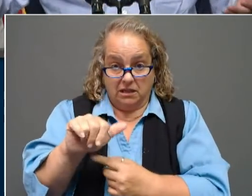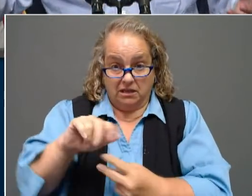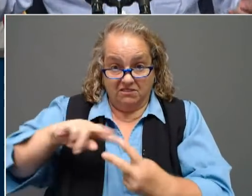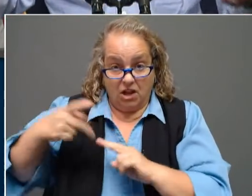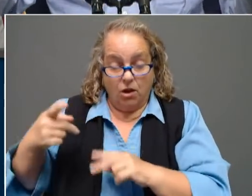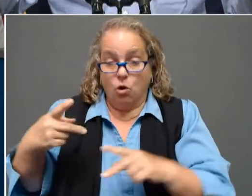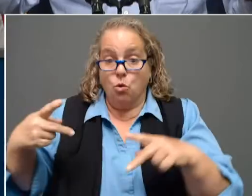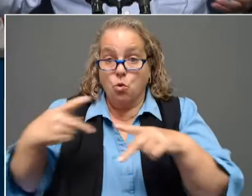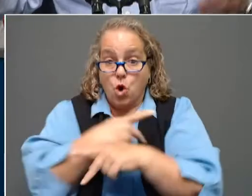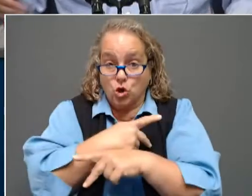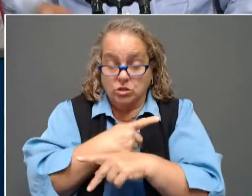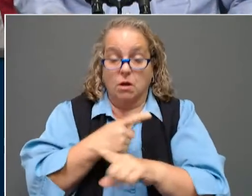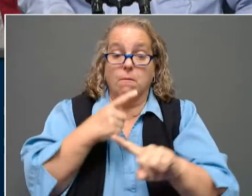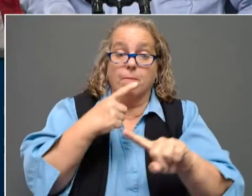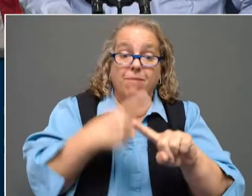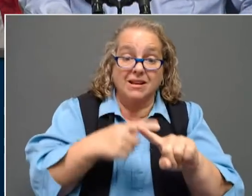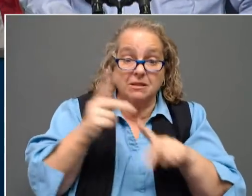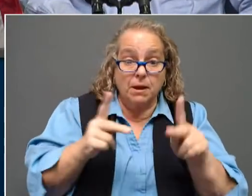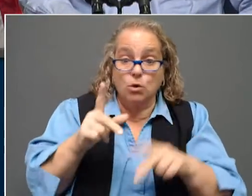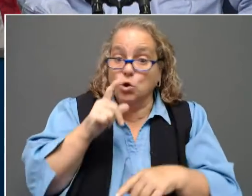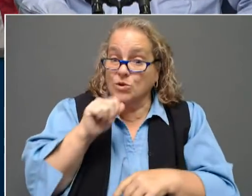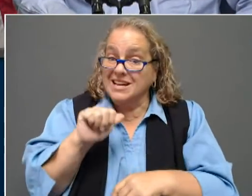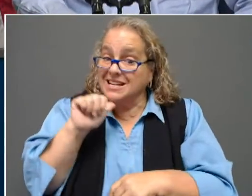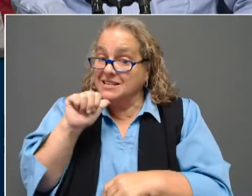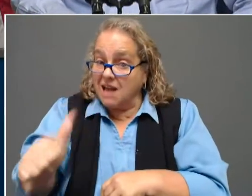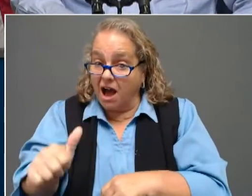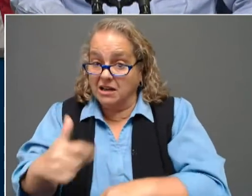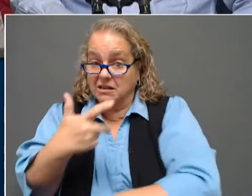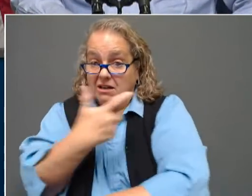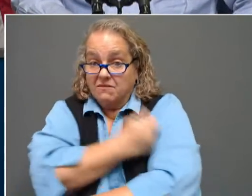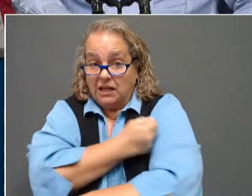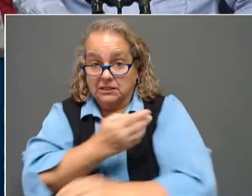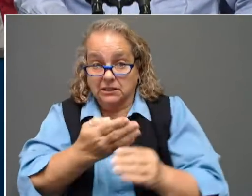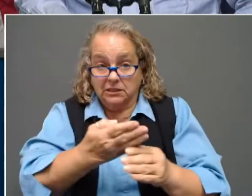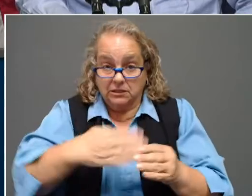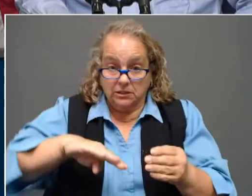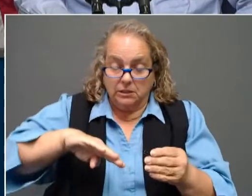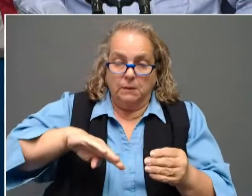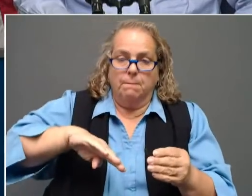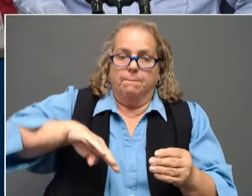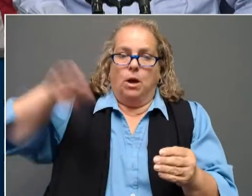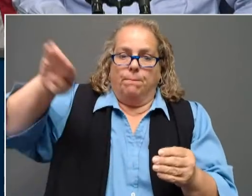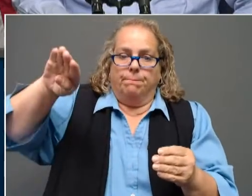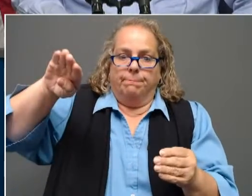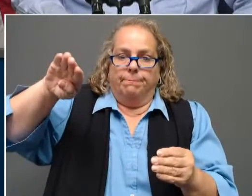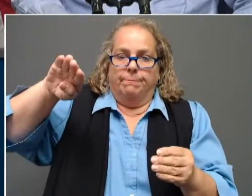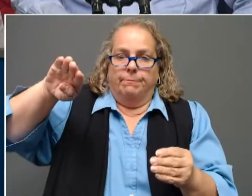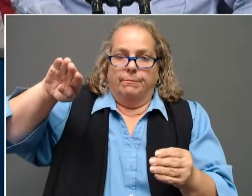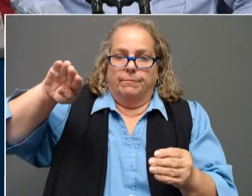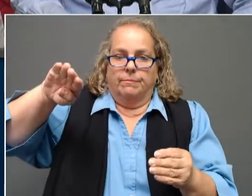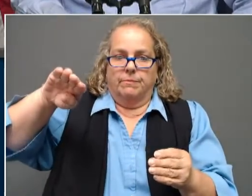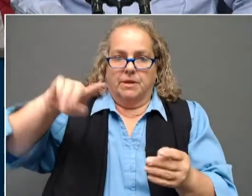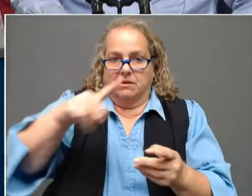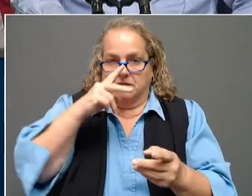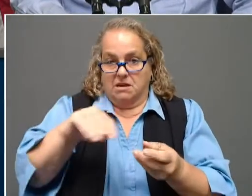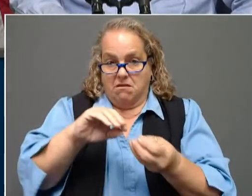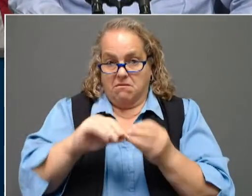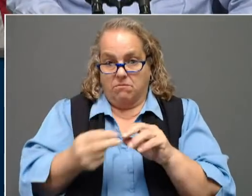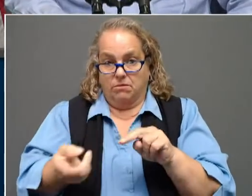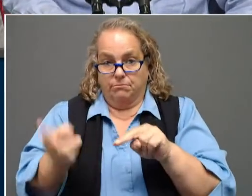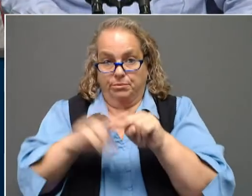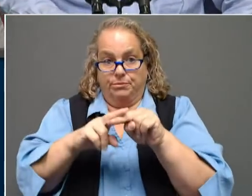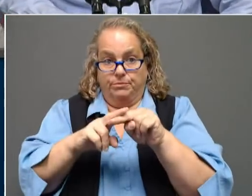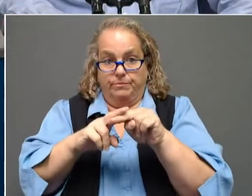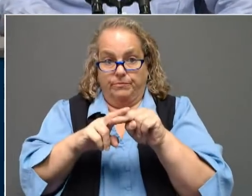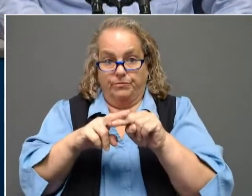been vaccinated is leading to a significant surge in cases that, as you look at, I mean, we got to go all the